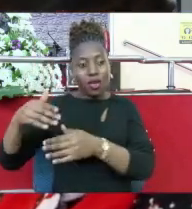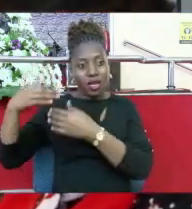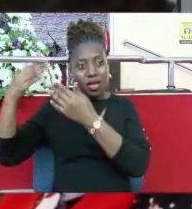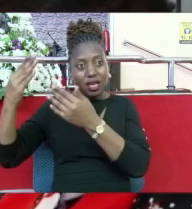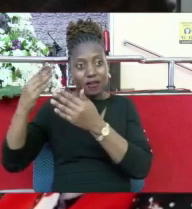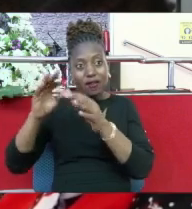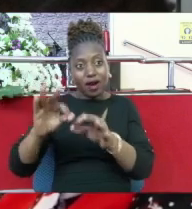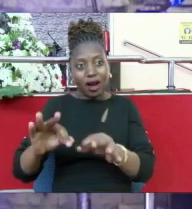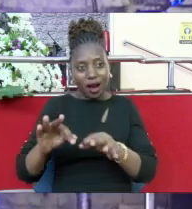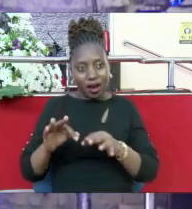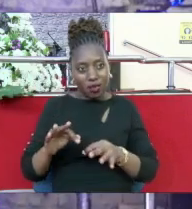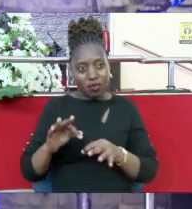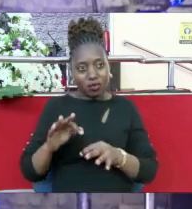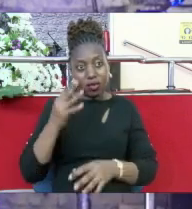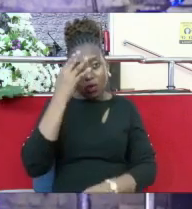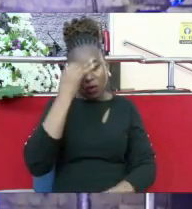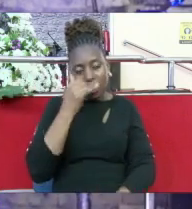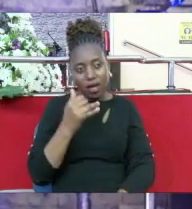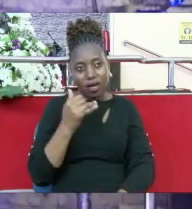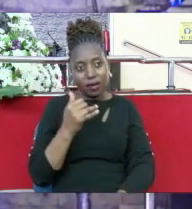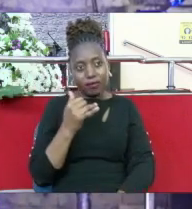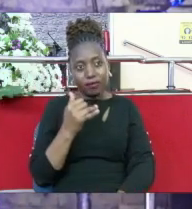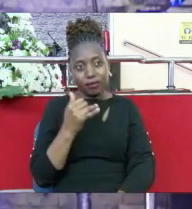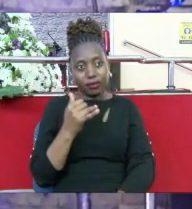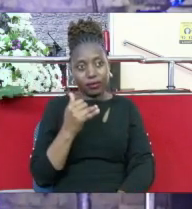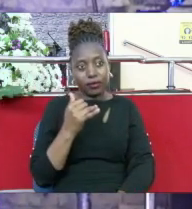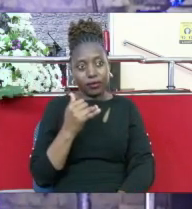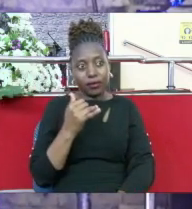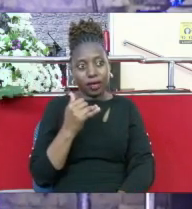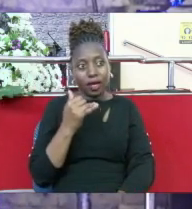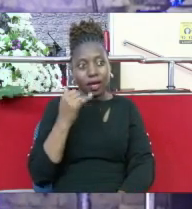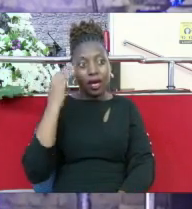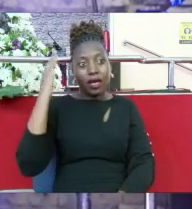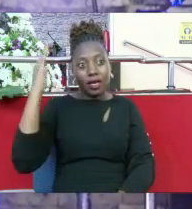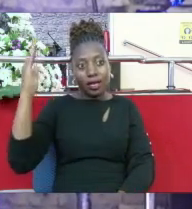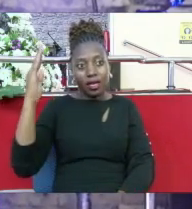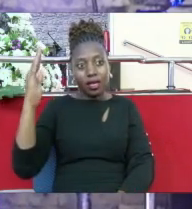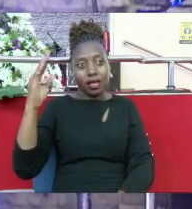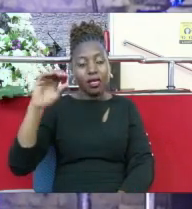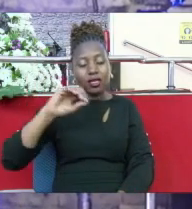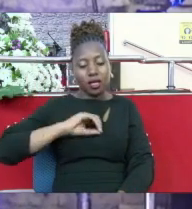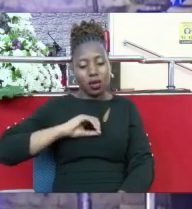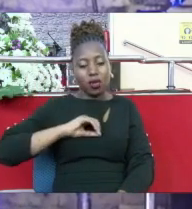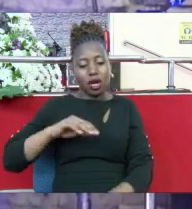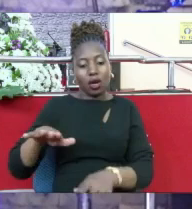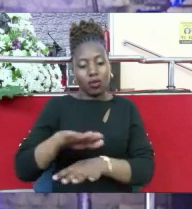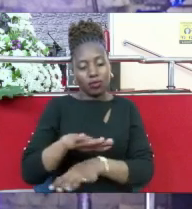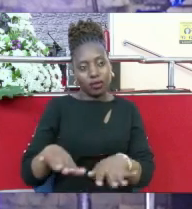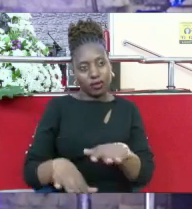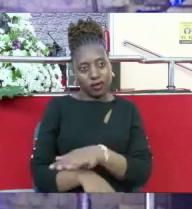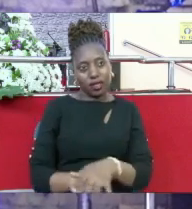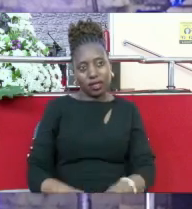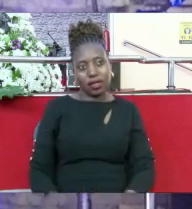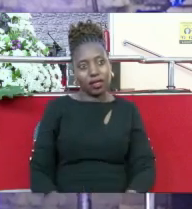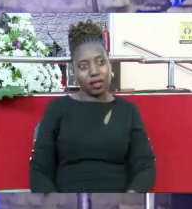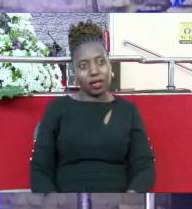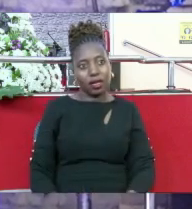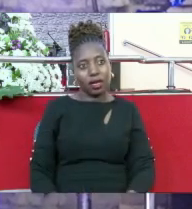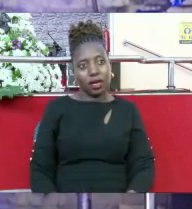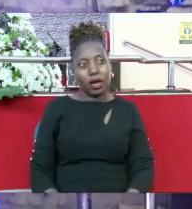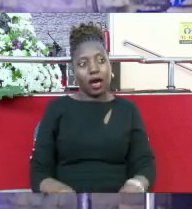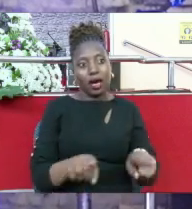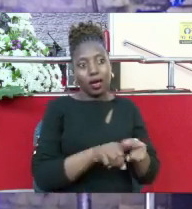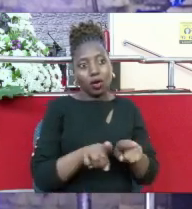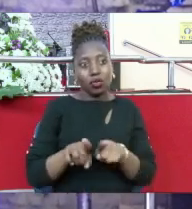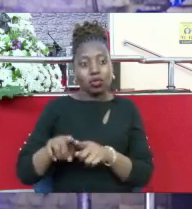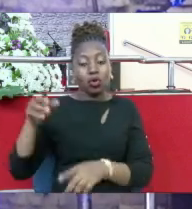kumtolea taarifa na habari kwa sababu yeye ndiye mmiliki wa hivyo vitu. And God is also the one who rewards